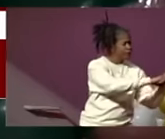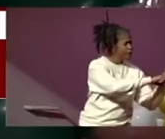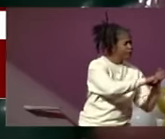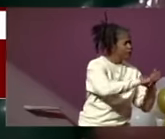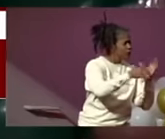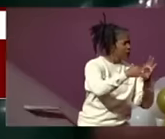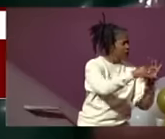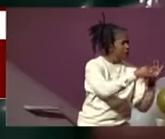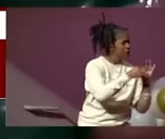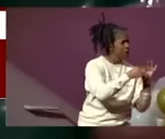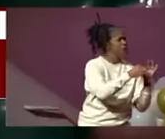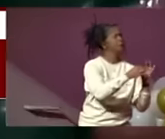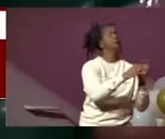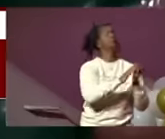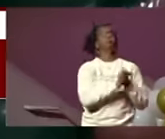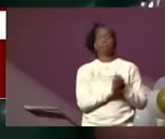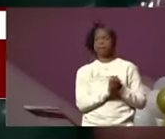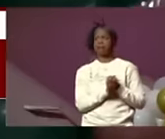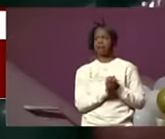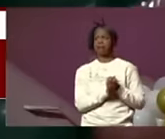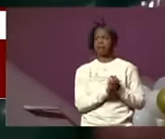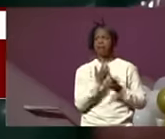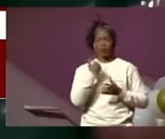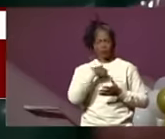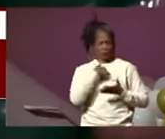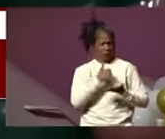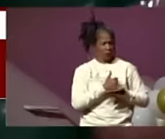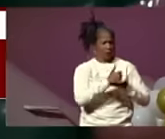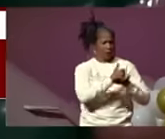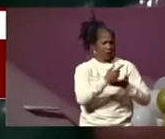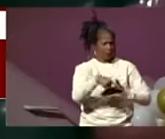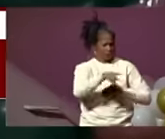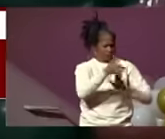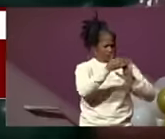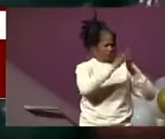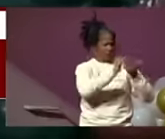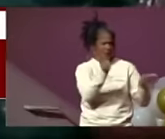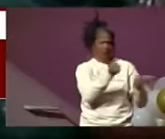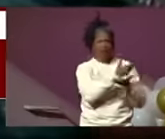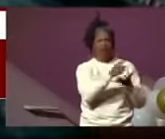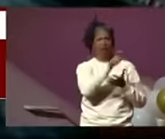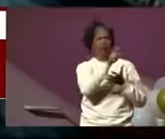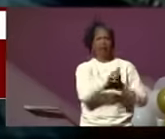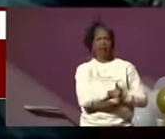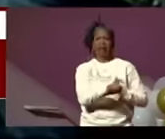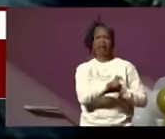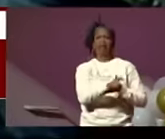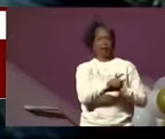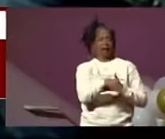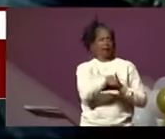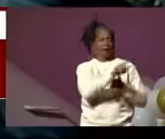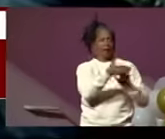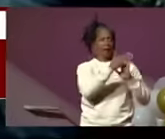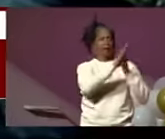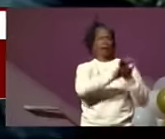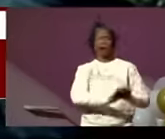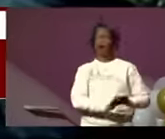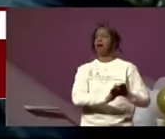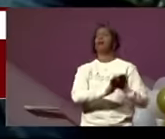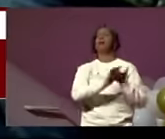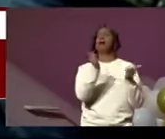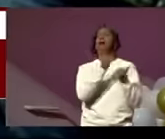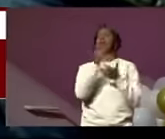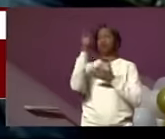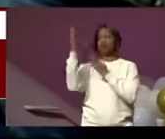them, and be for them what they need as they become all you intend for them